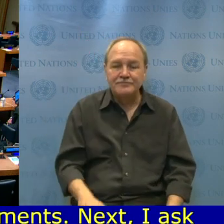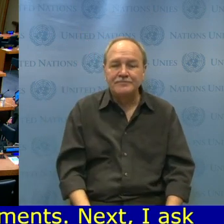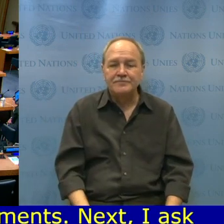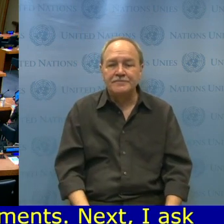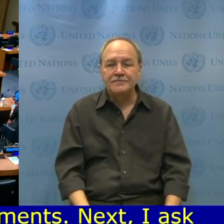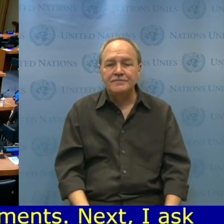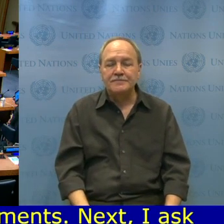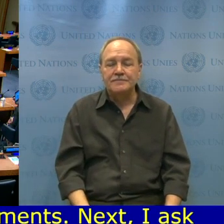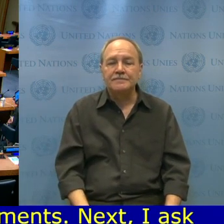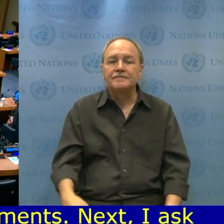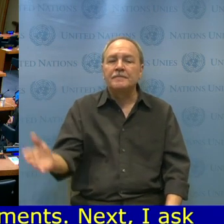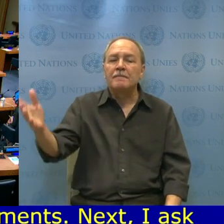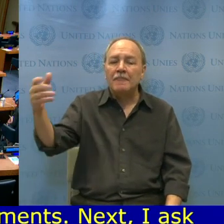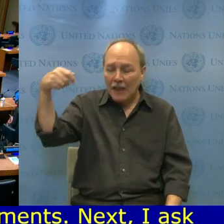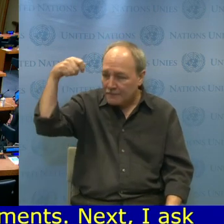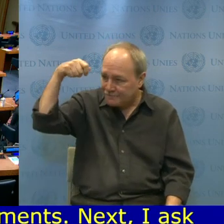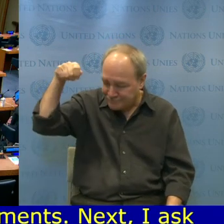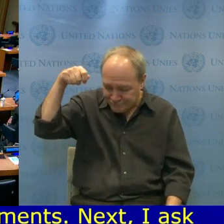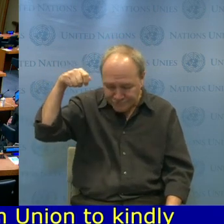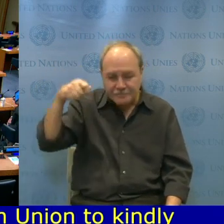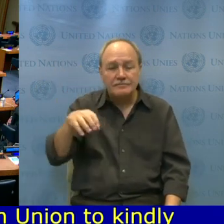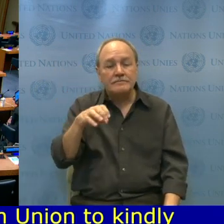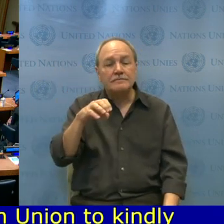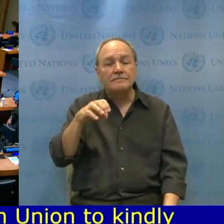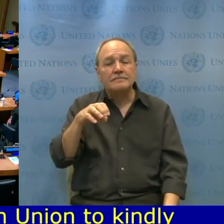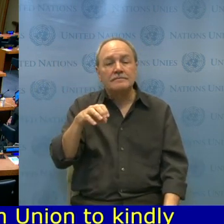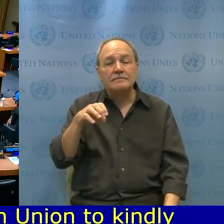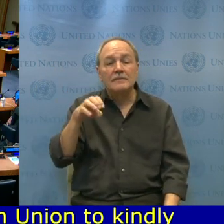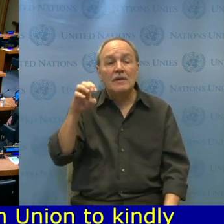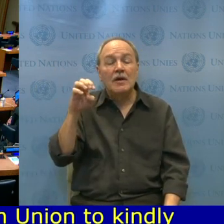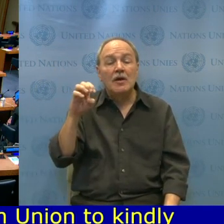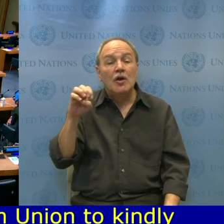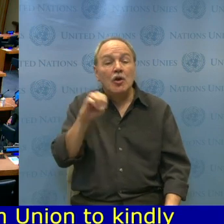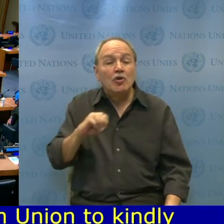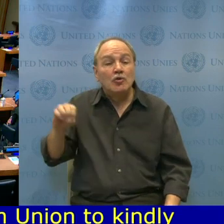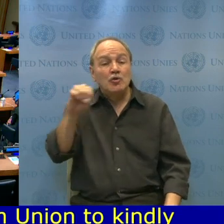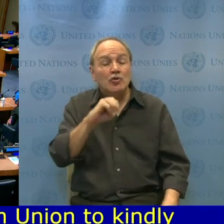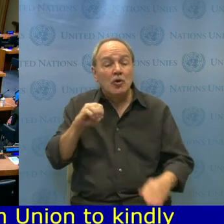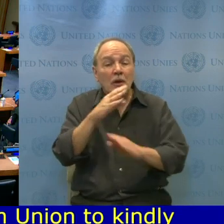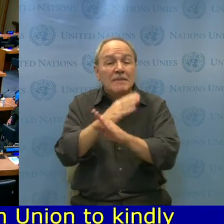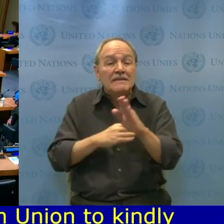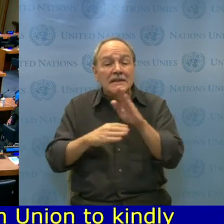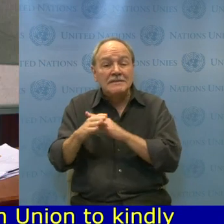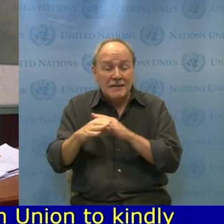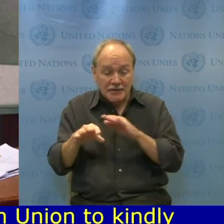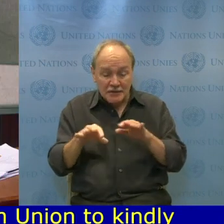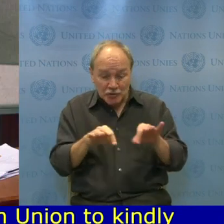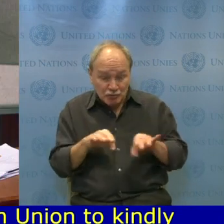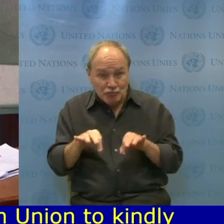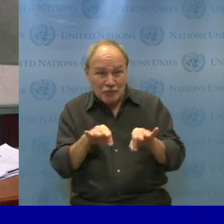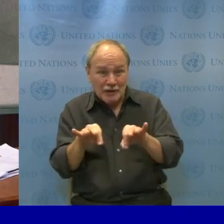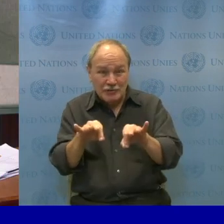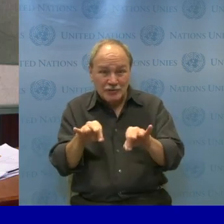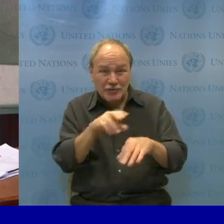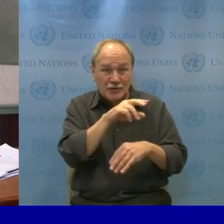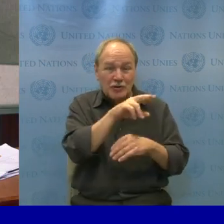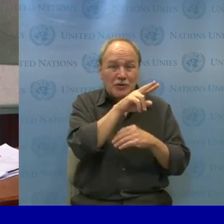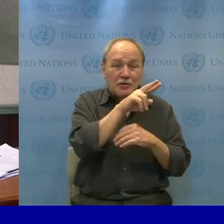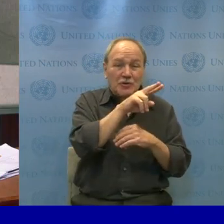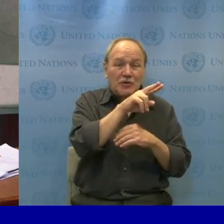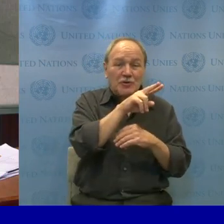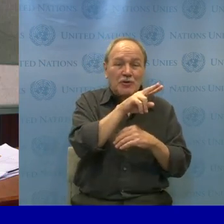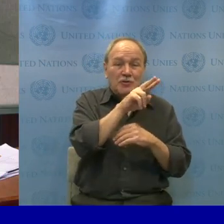Madam President, the European Disability Strategy 2010-2020 aims at the provision of equal access